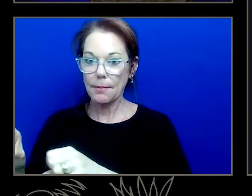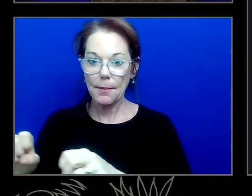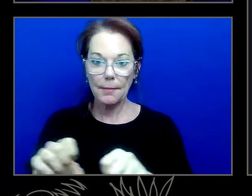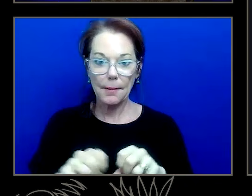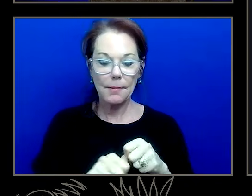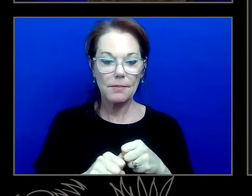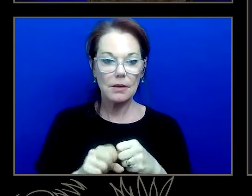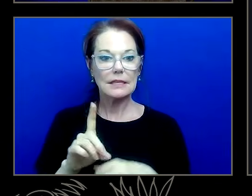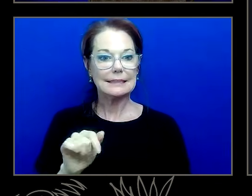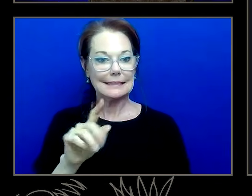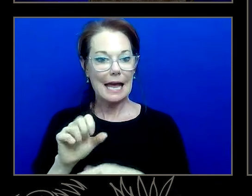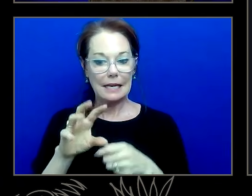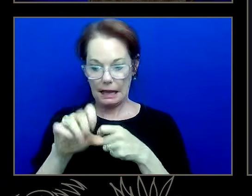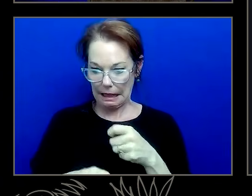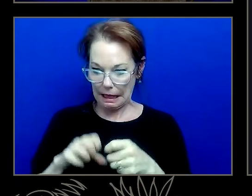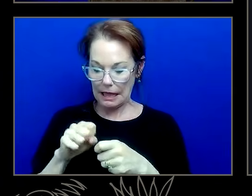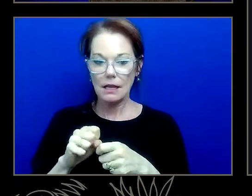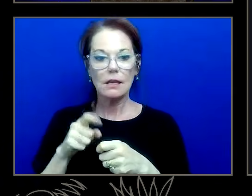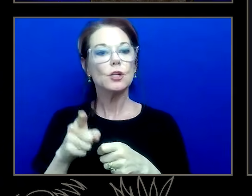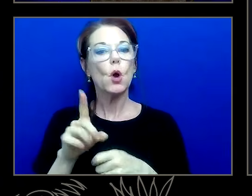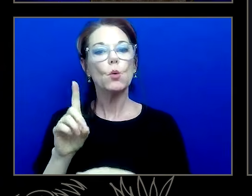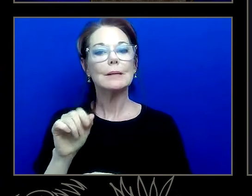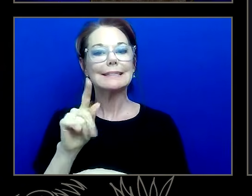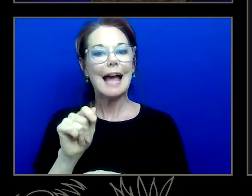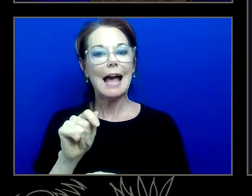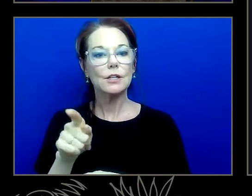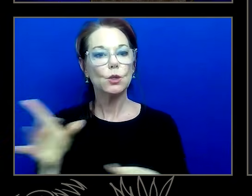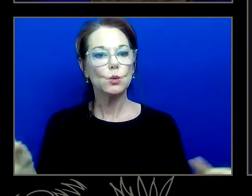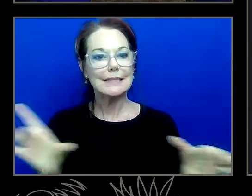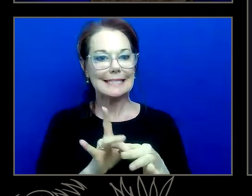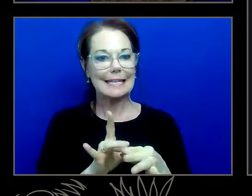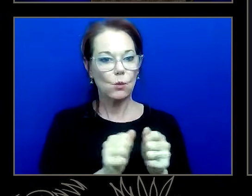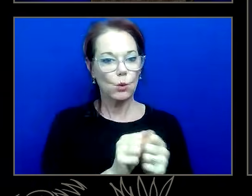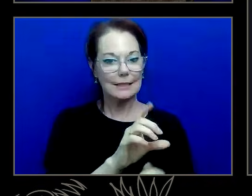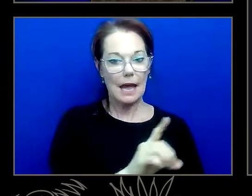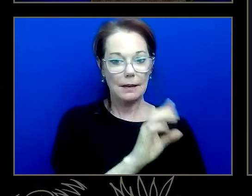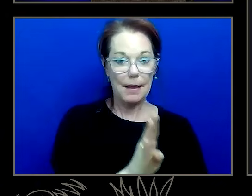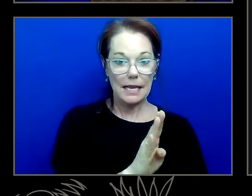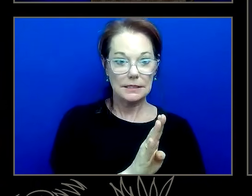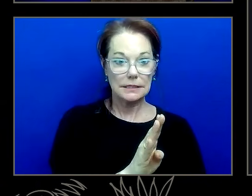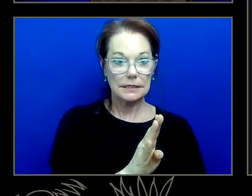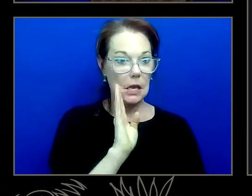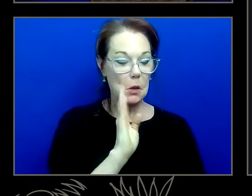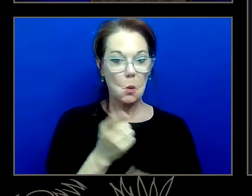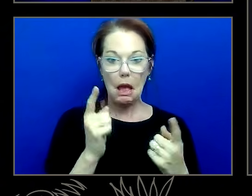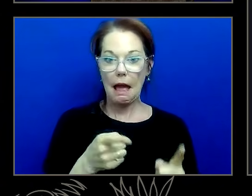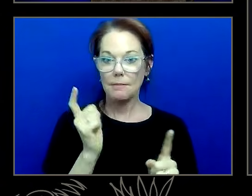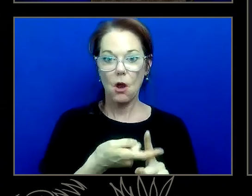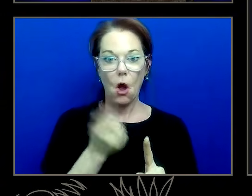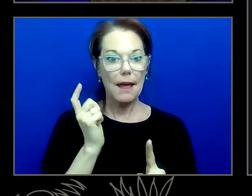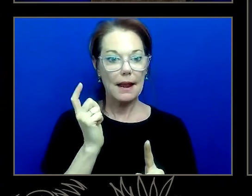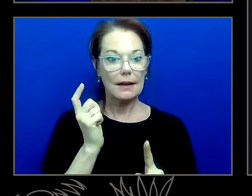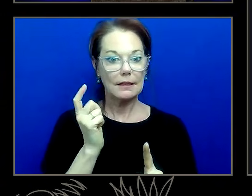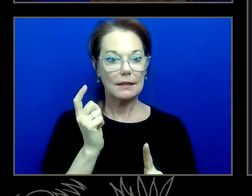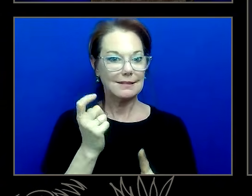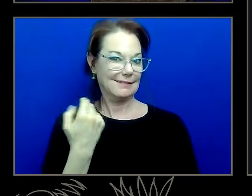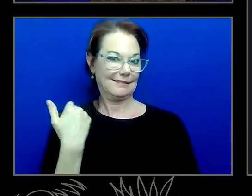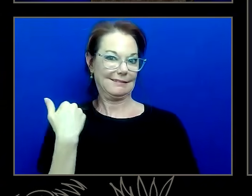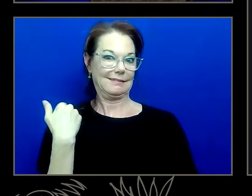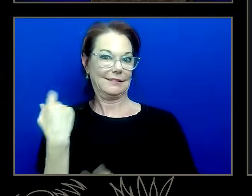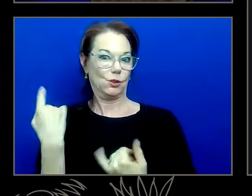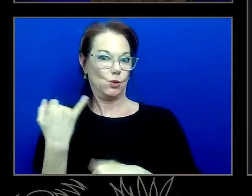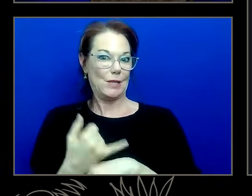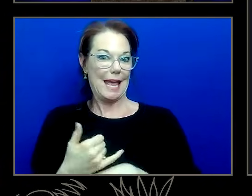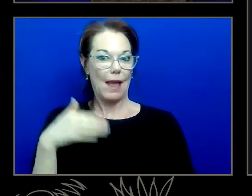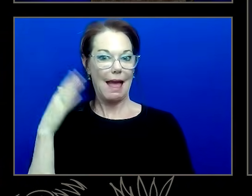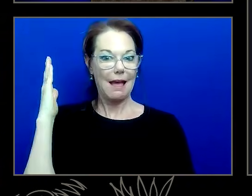essentially just sync data with your database, and things just happen automatically. Go look at the talk from earlier today